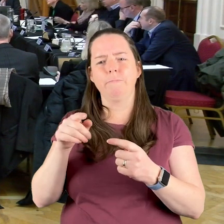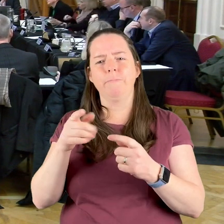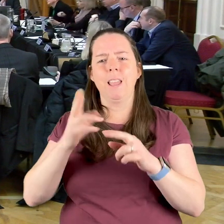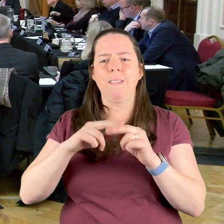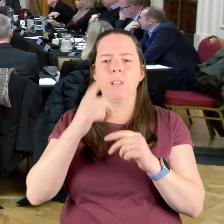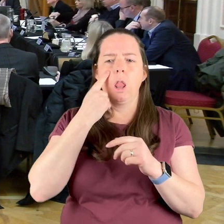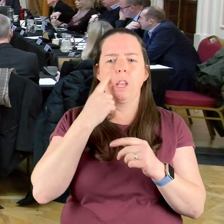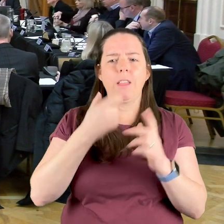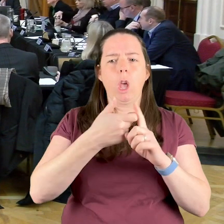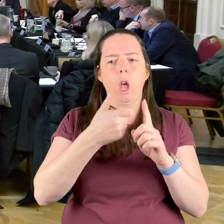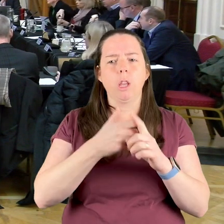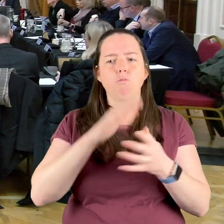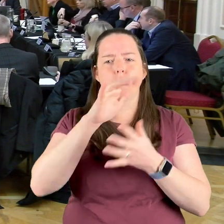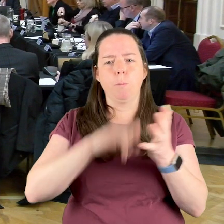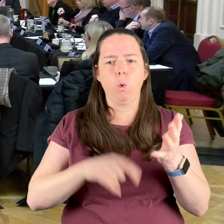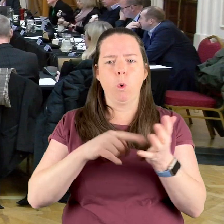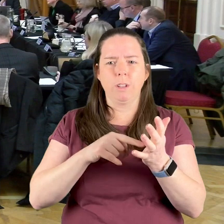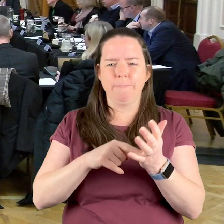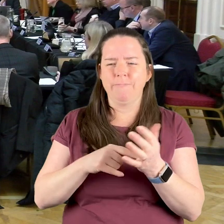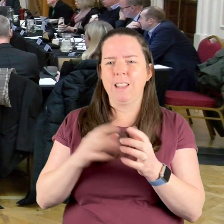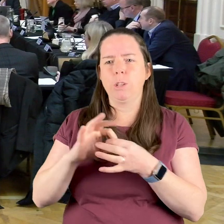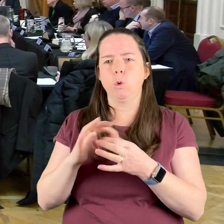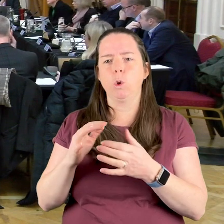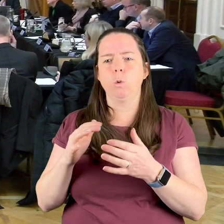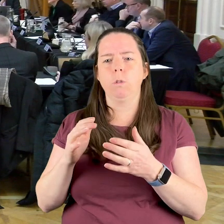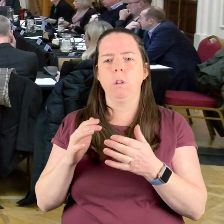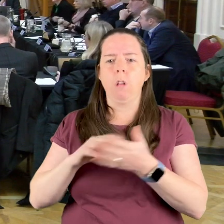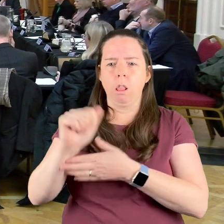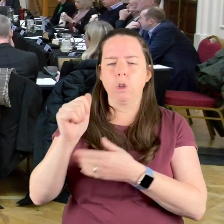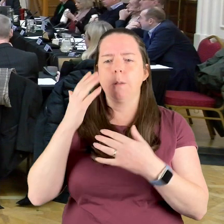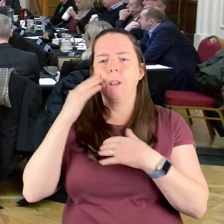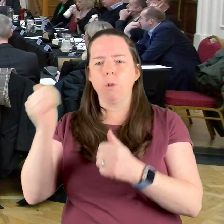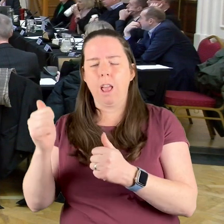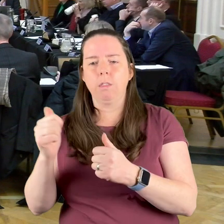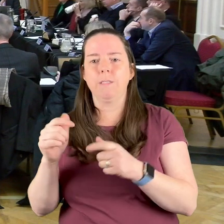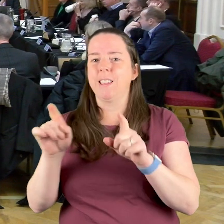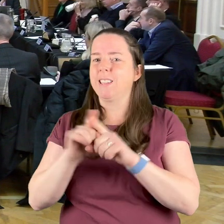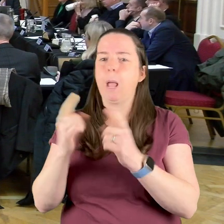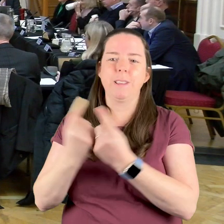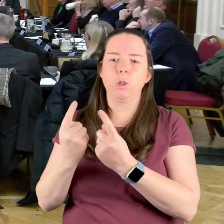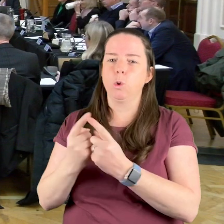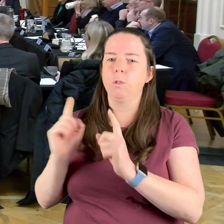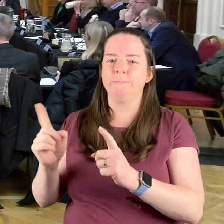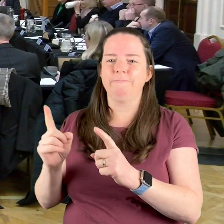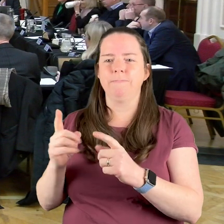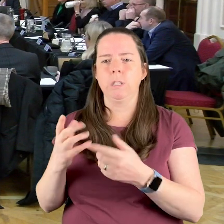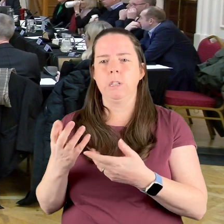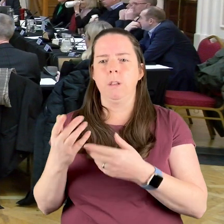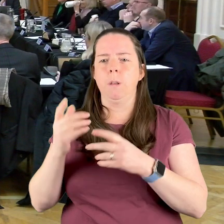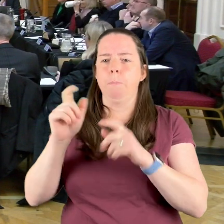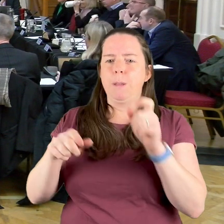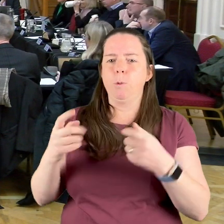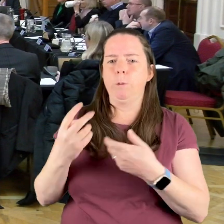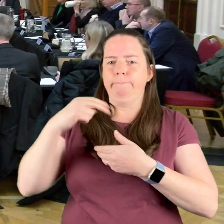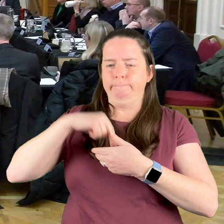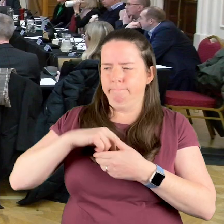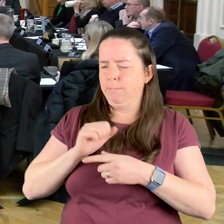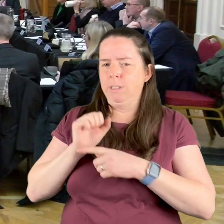you look at the Kirkup report through the language of closed cultures and mental health, it's the same issues. inward-looking people,